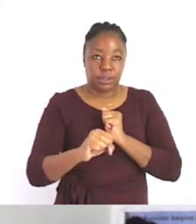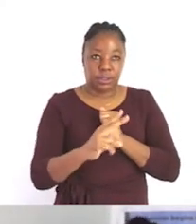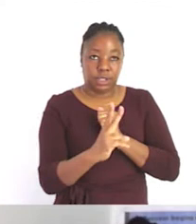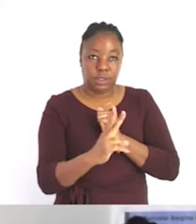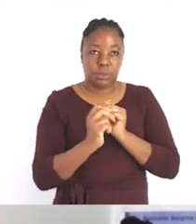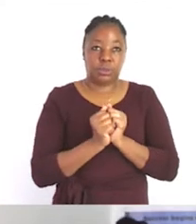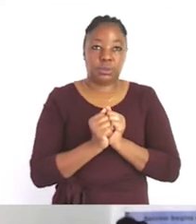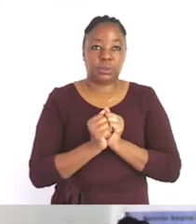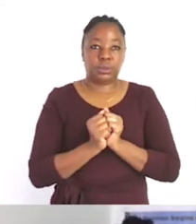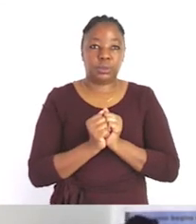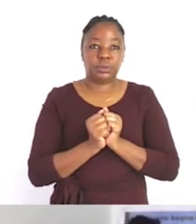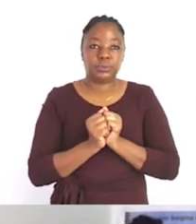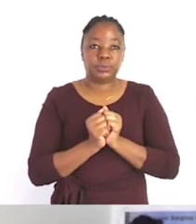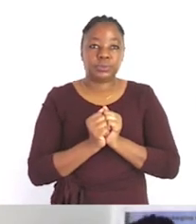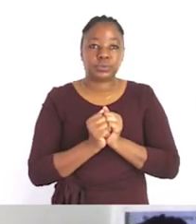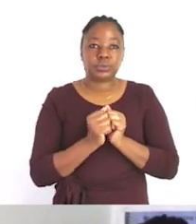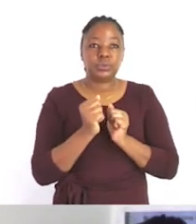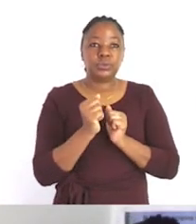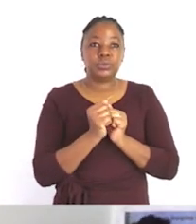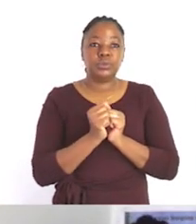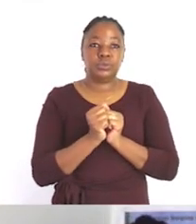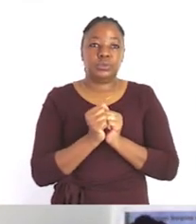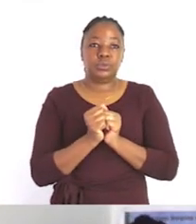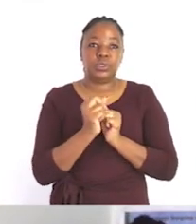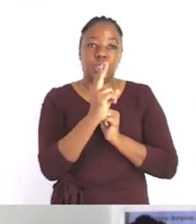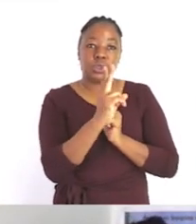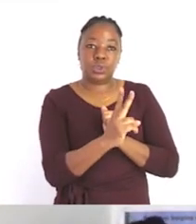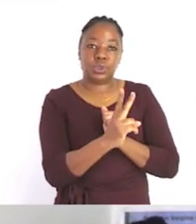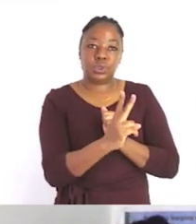128 plus 87 equals